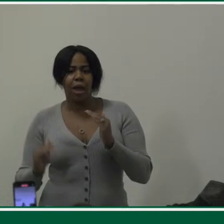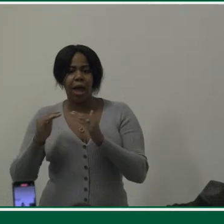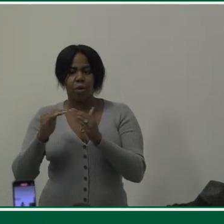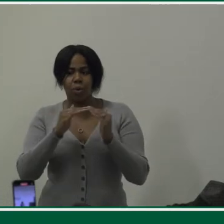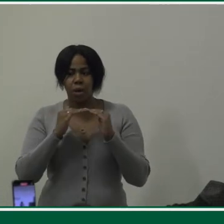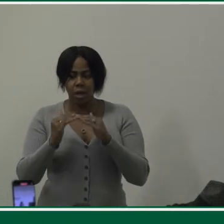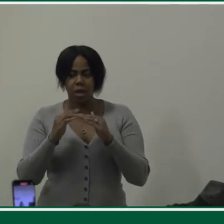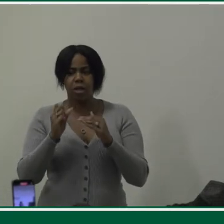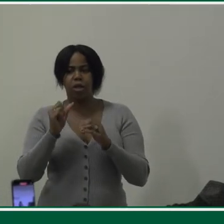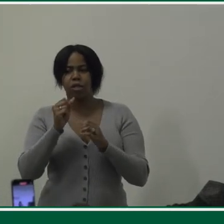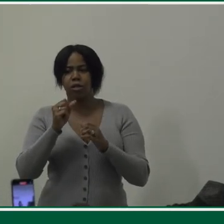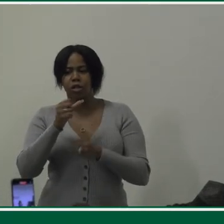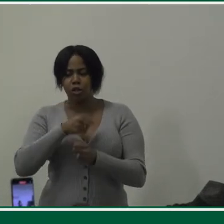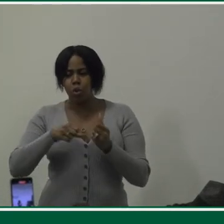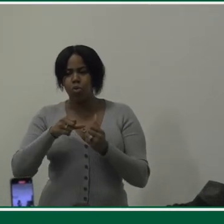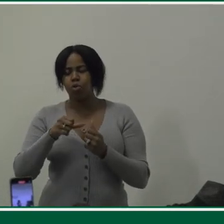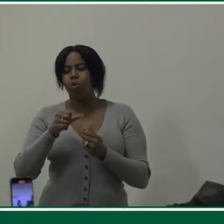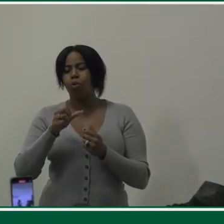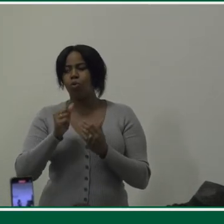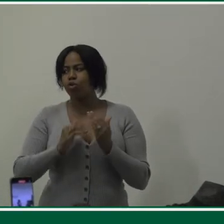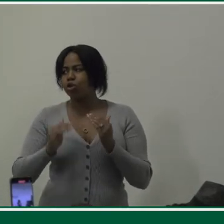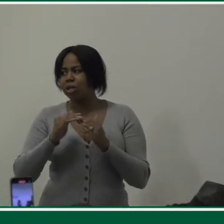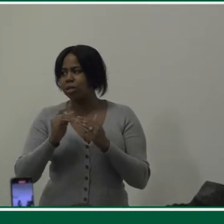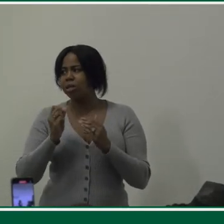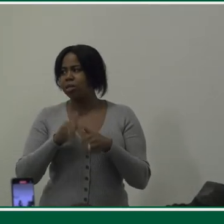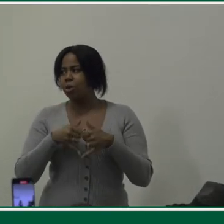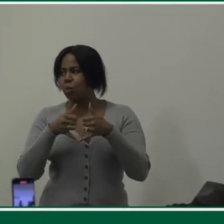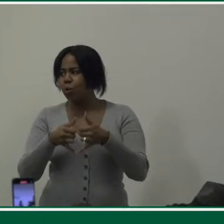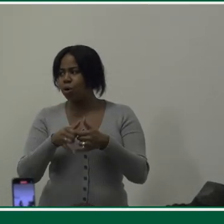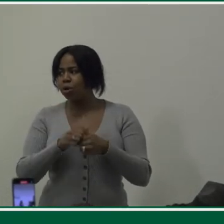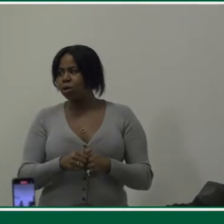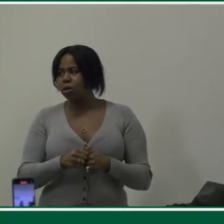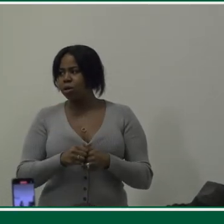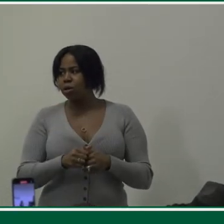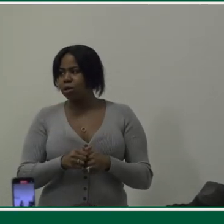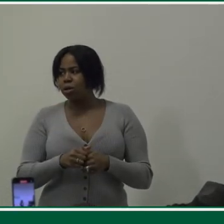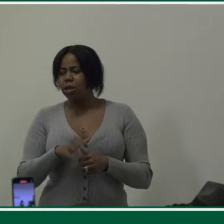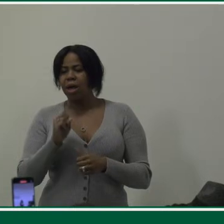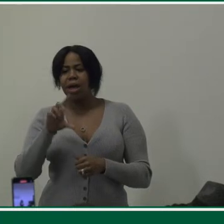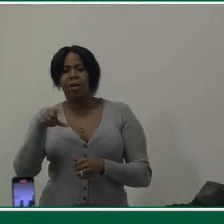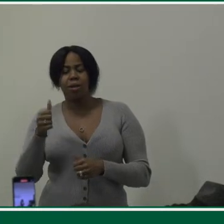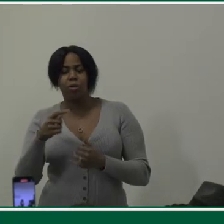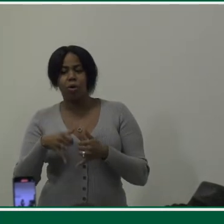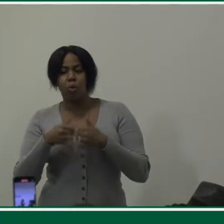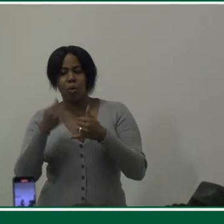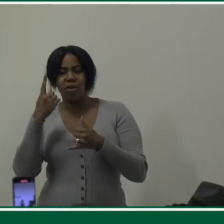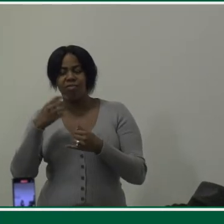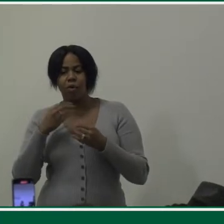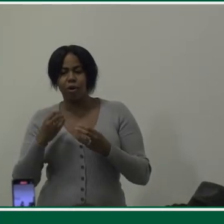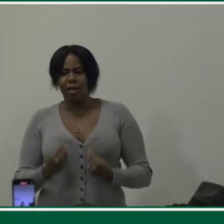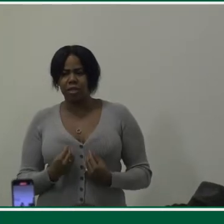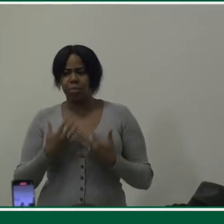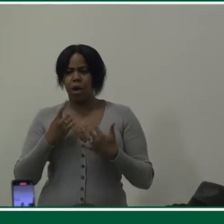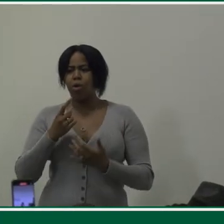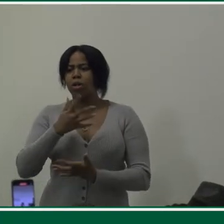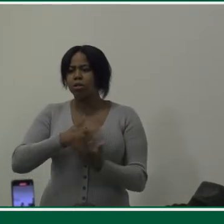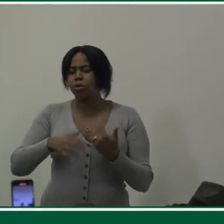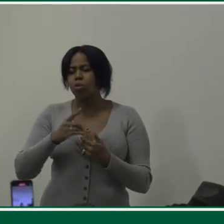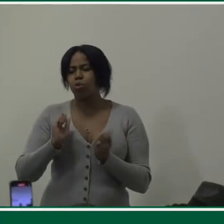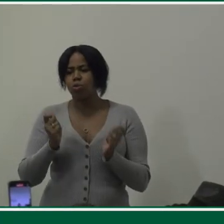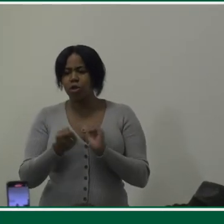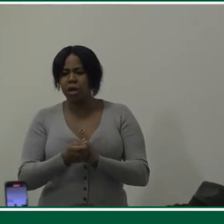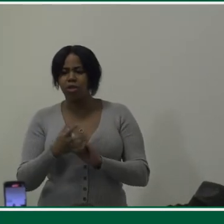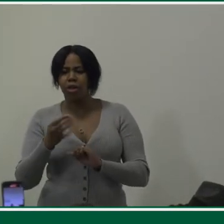Summit Social Justice Award, Ubuntu Award for Inspiring Social Change,